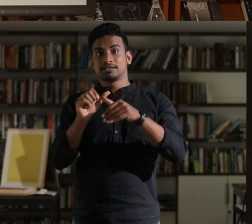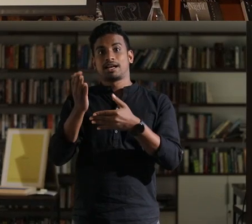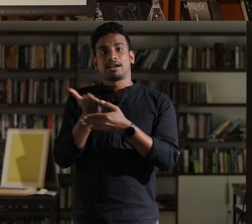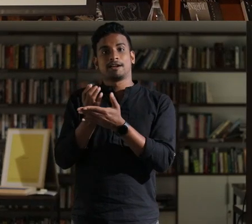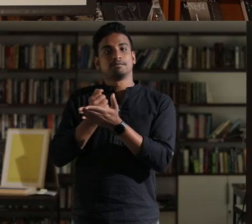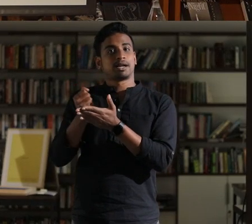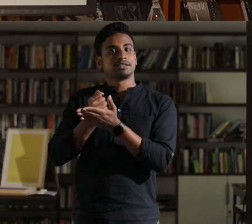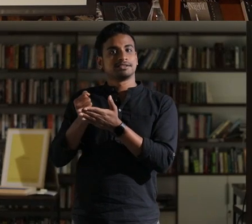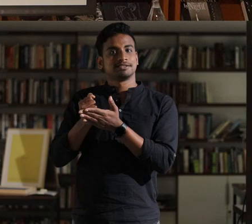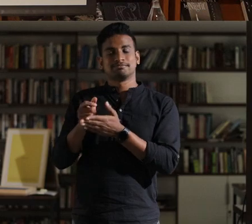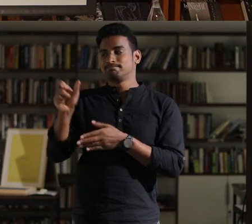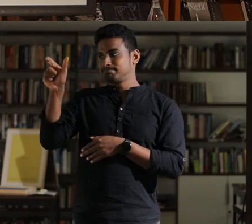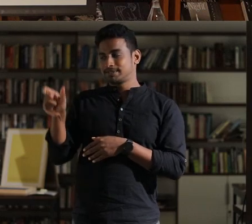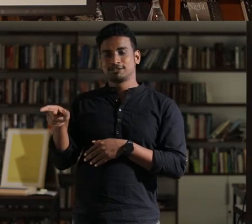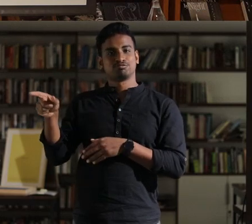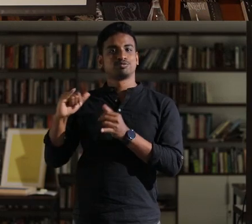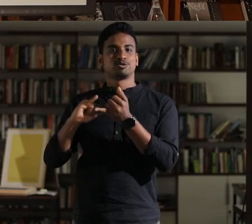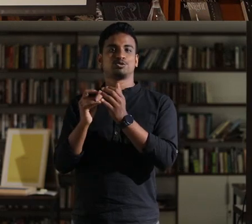Sarkar.